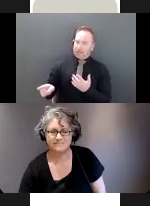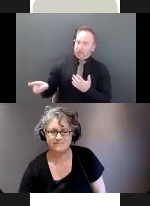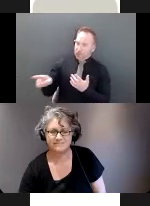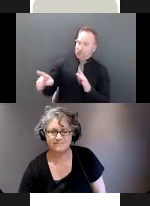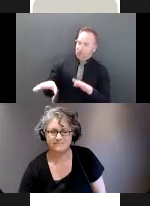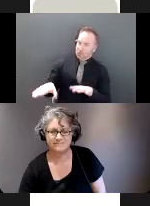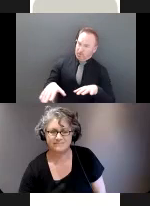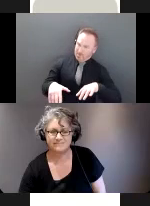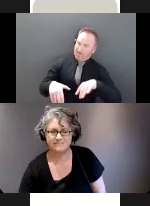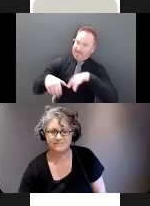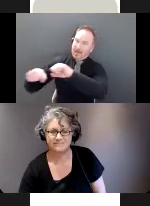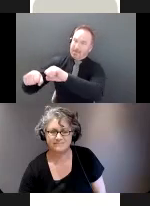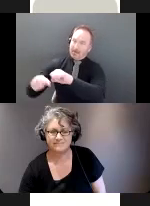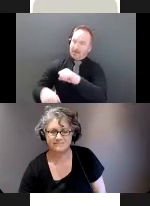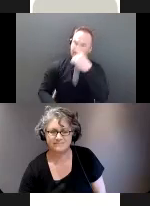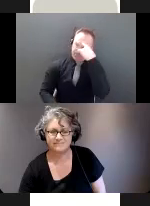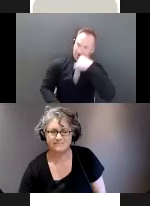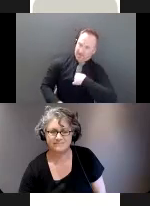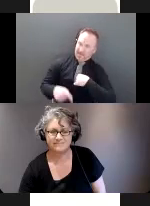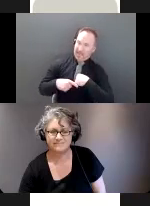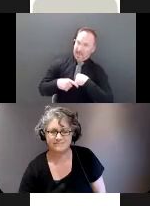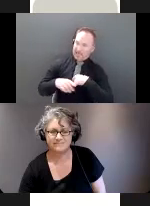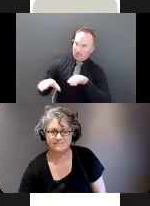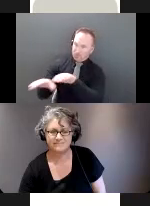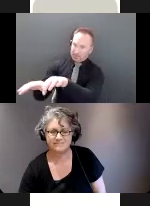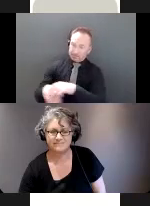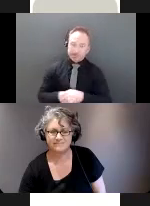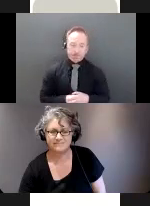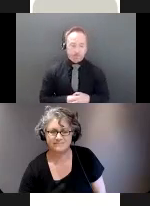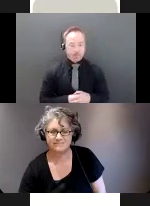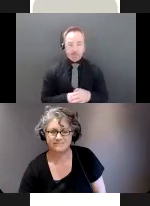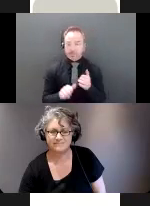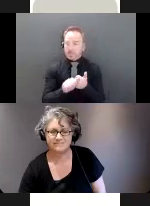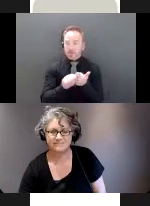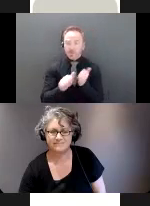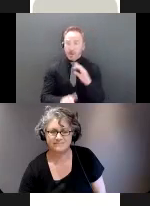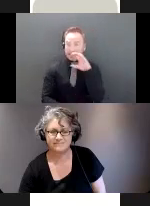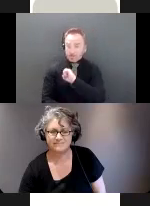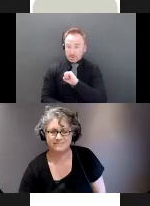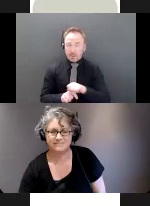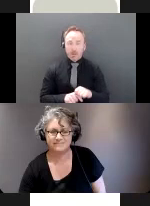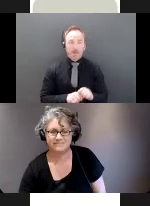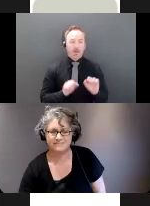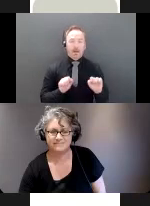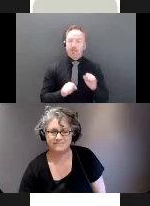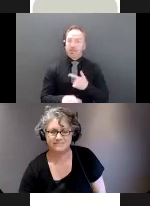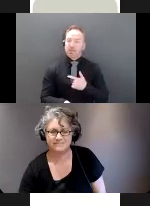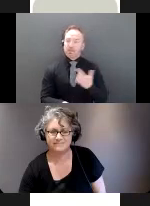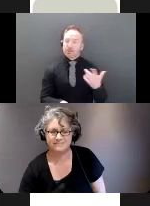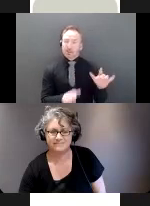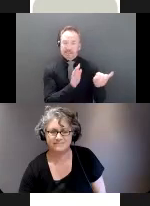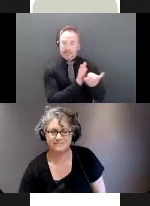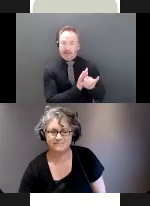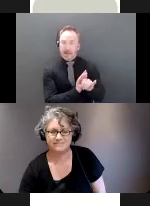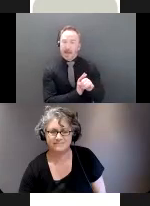do things. Avoiding assumptions, and if possible, identifying high risk factors and assisted safety